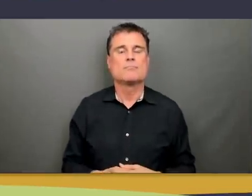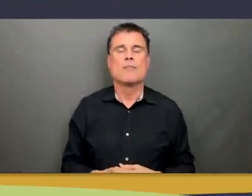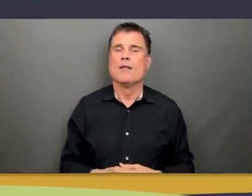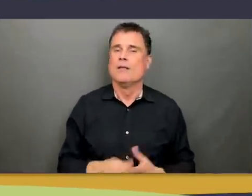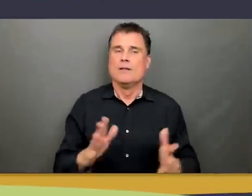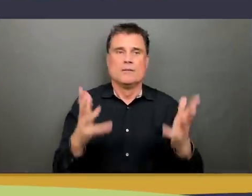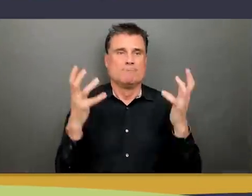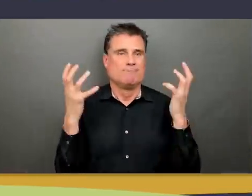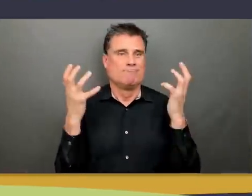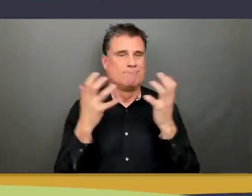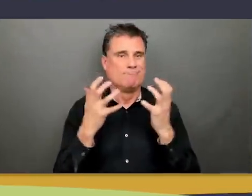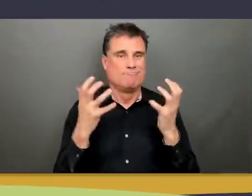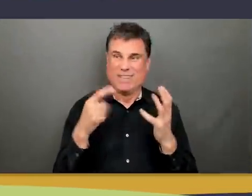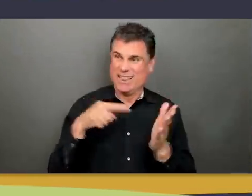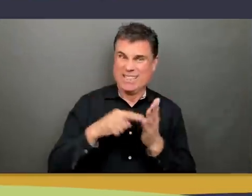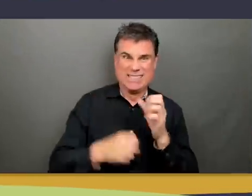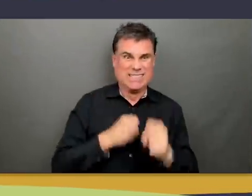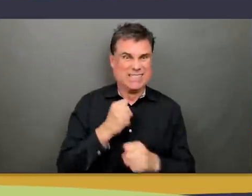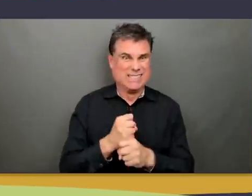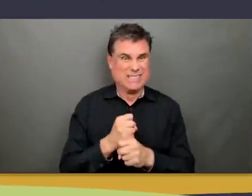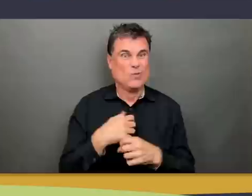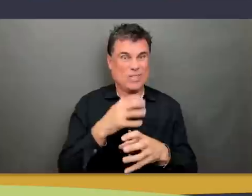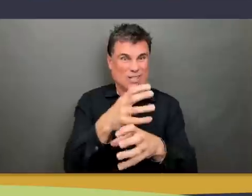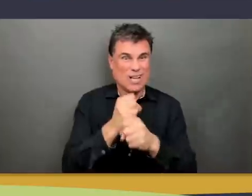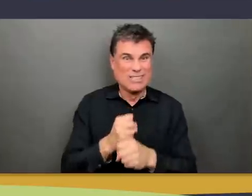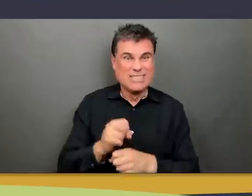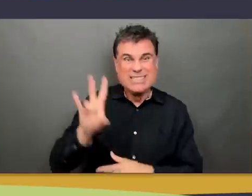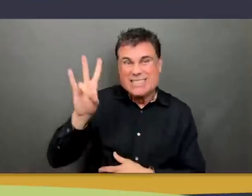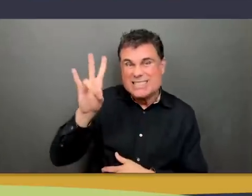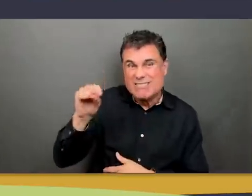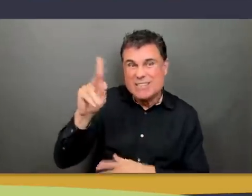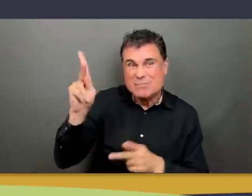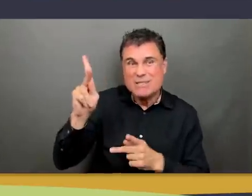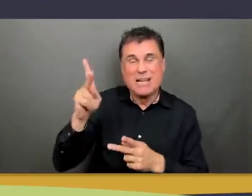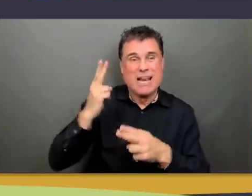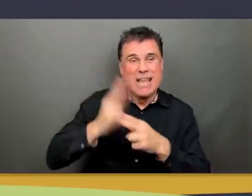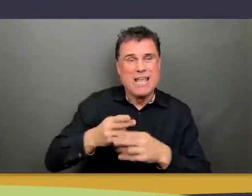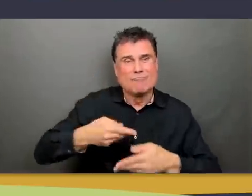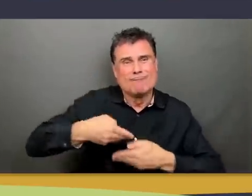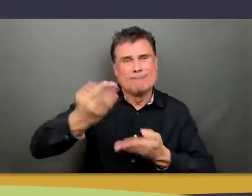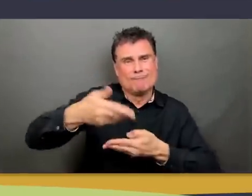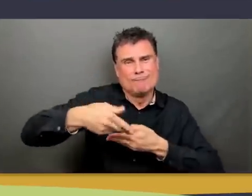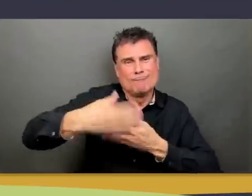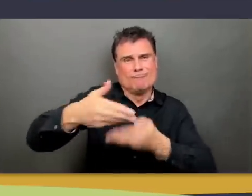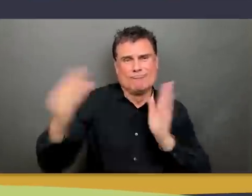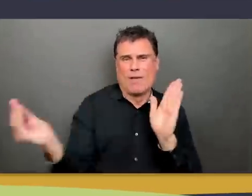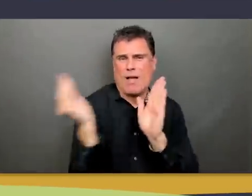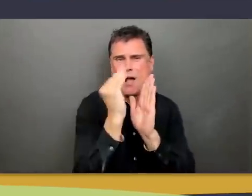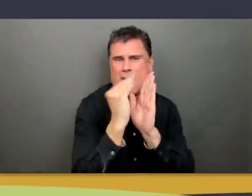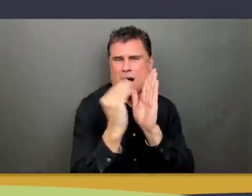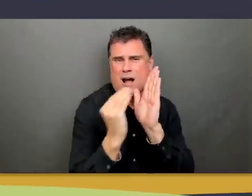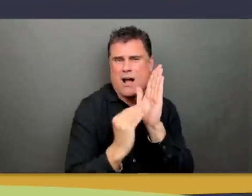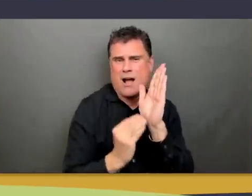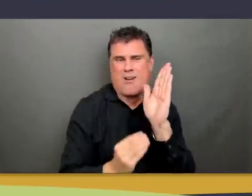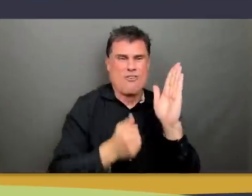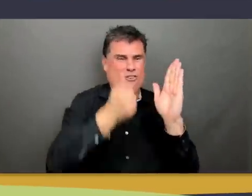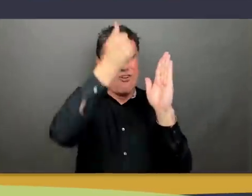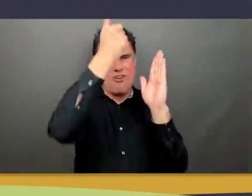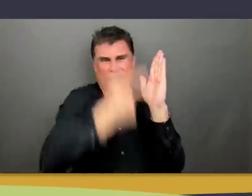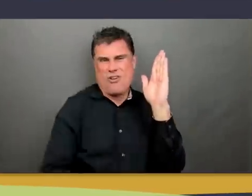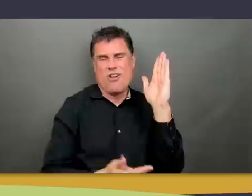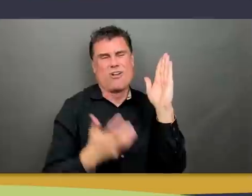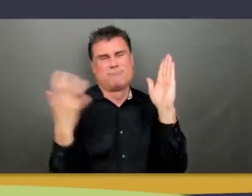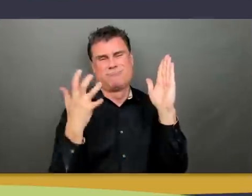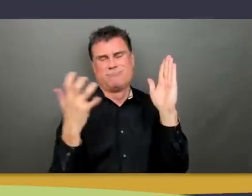foster diversity and inclusivity in our province. The depth of your work is not only inspiring, but